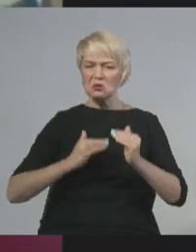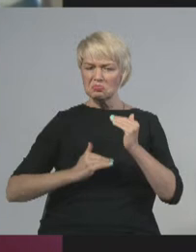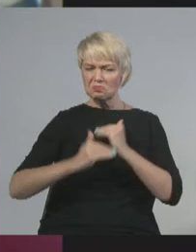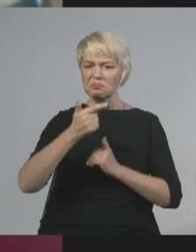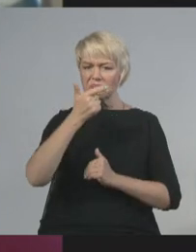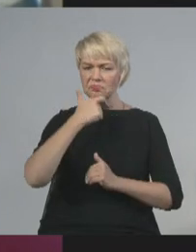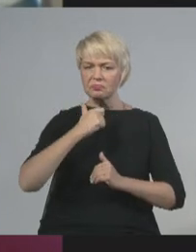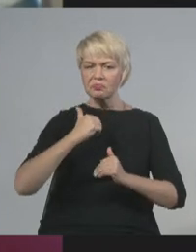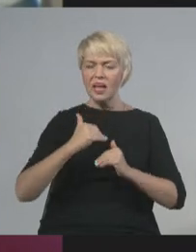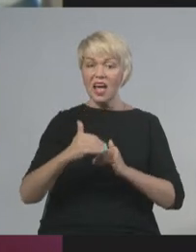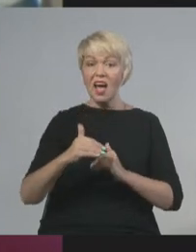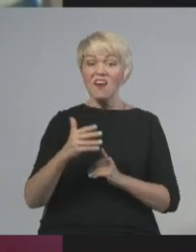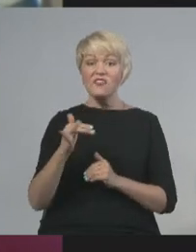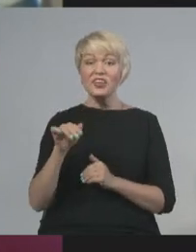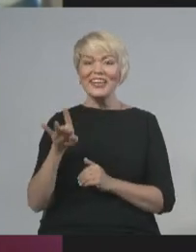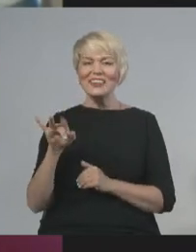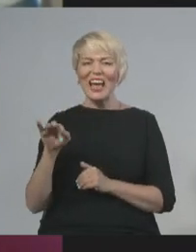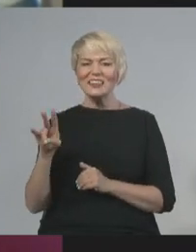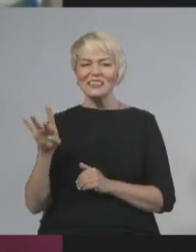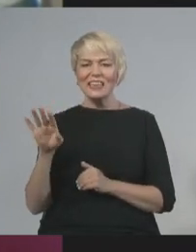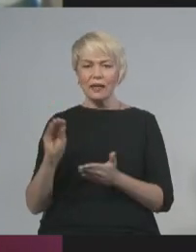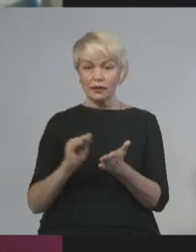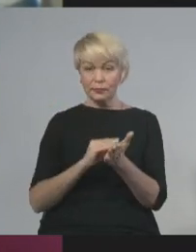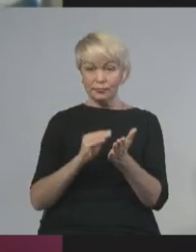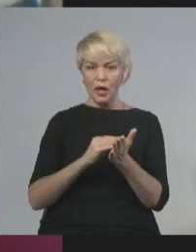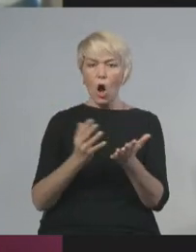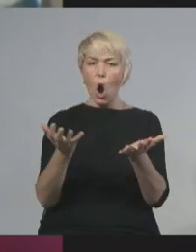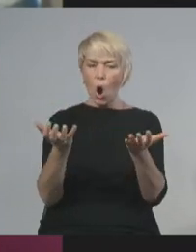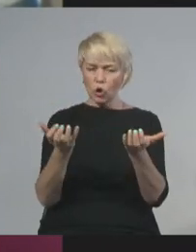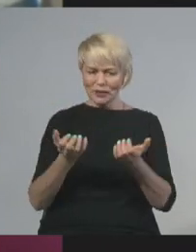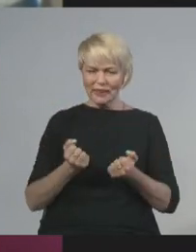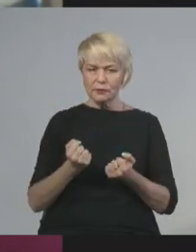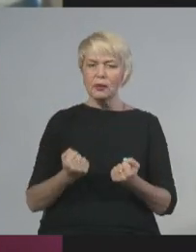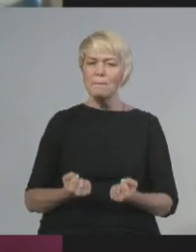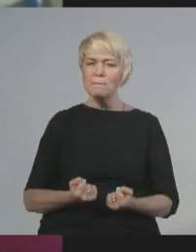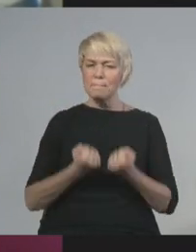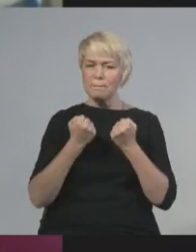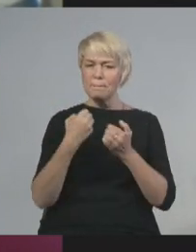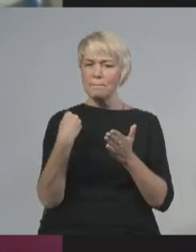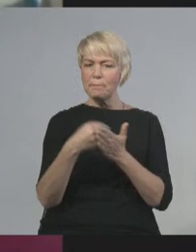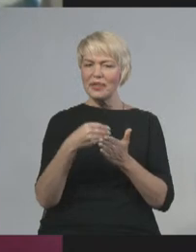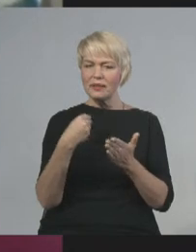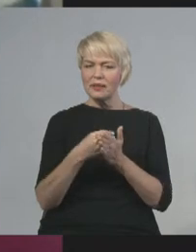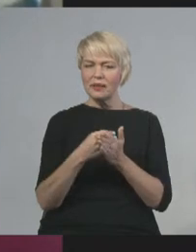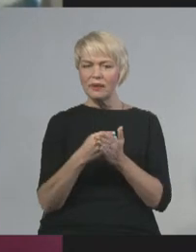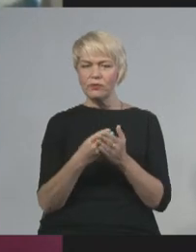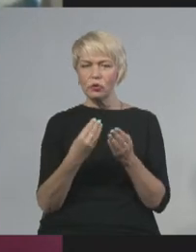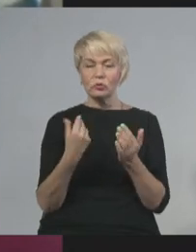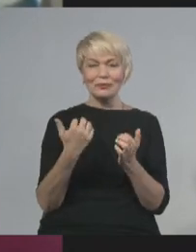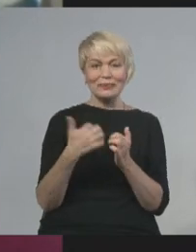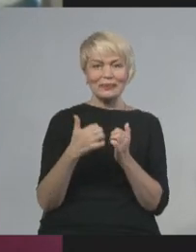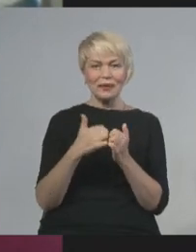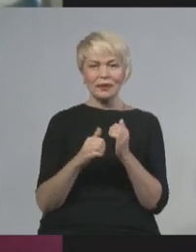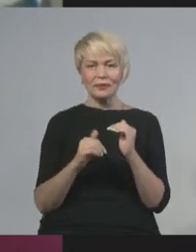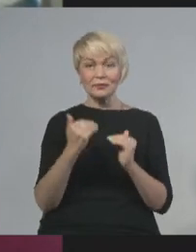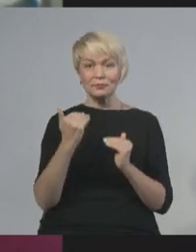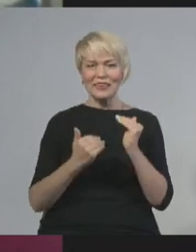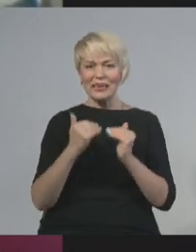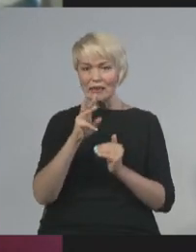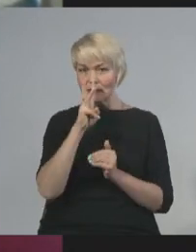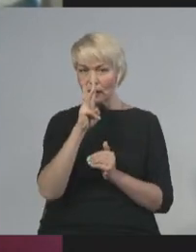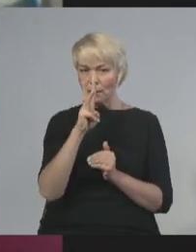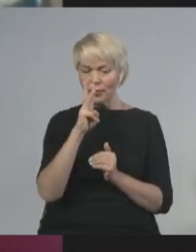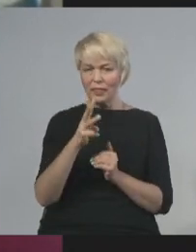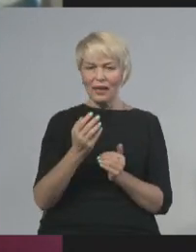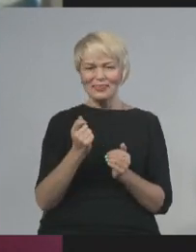the equivalent of i think average salary or maybe a little lower but um